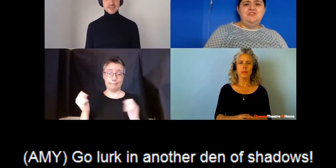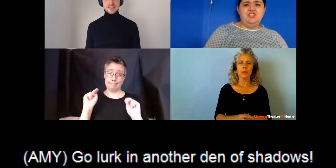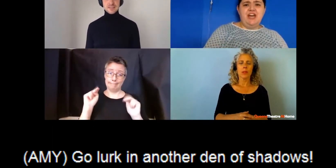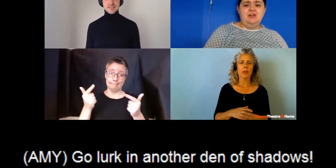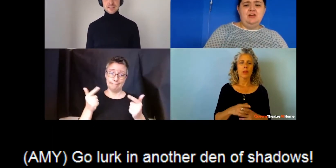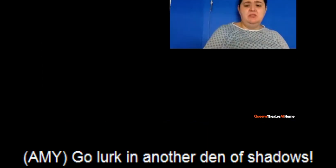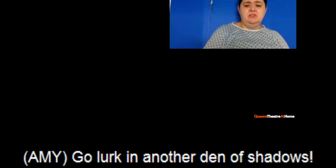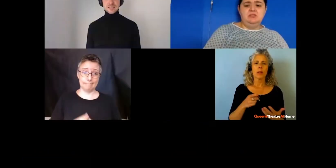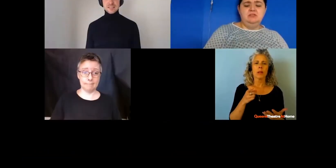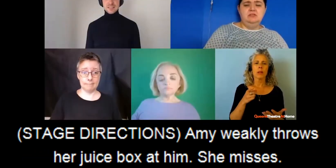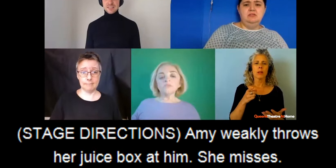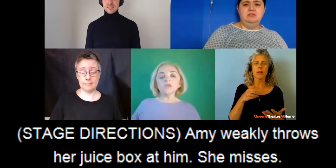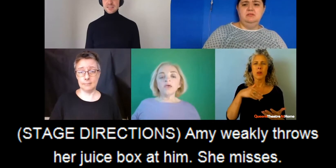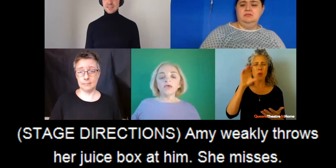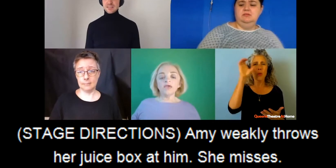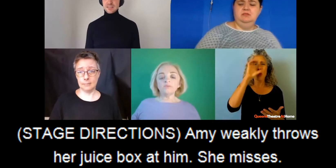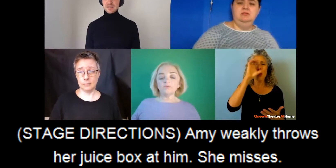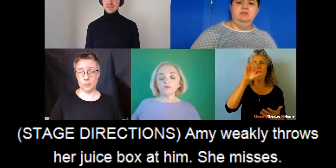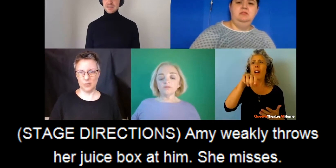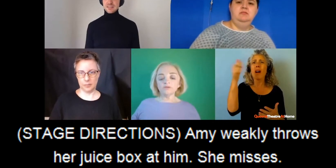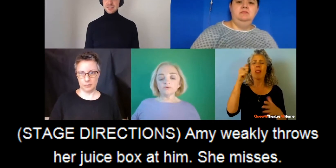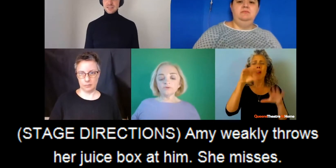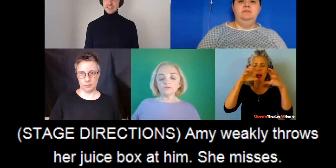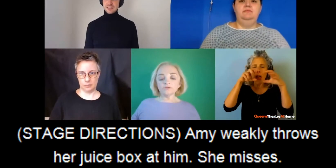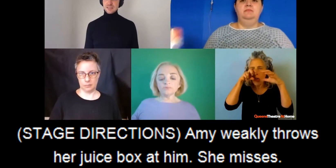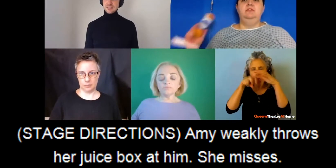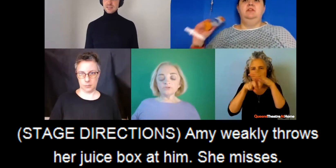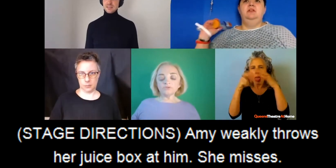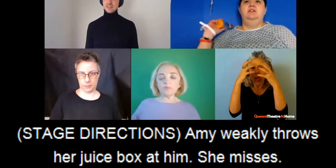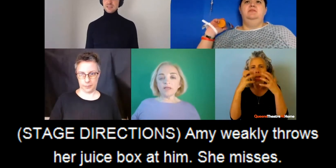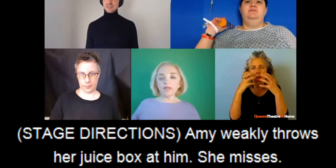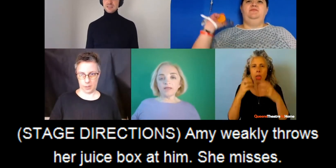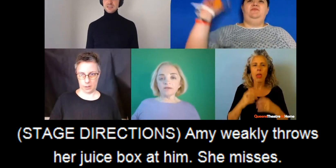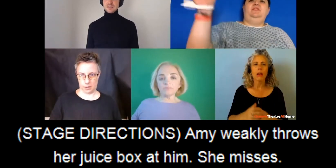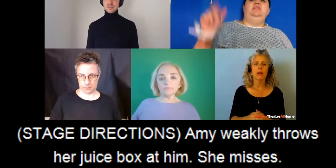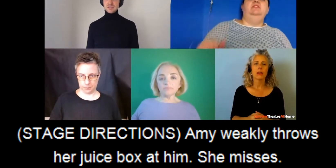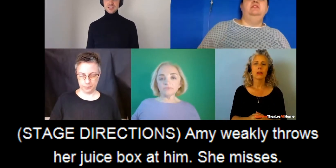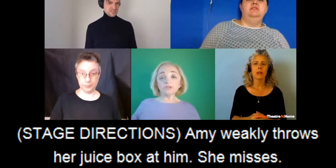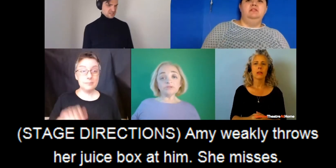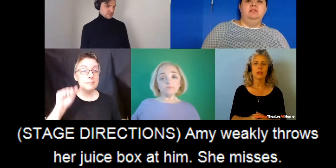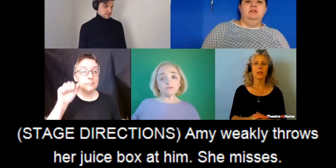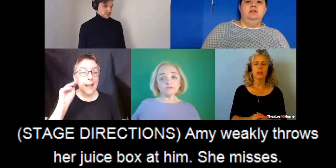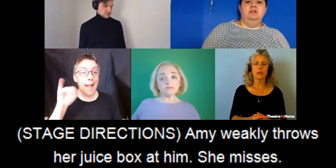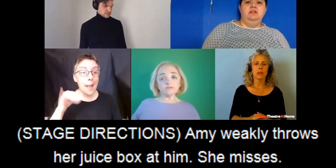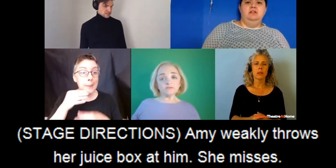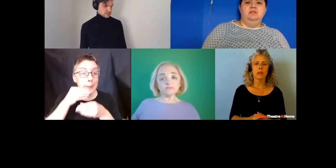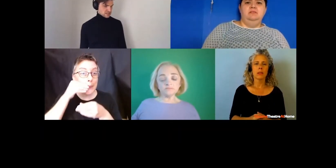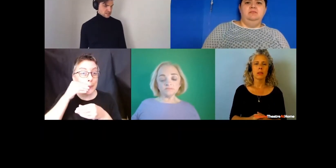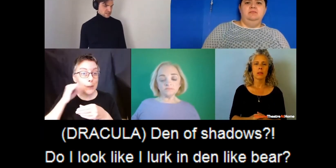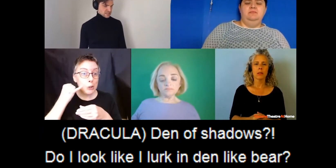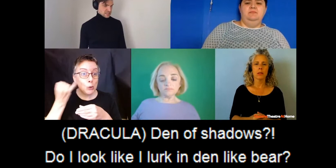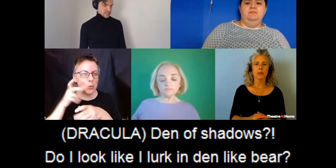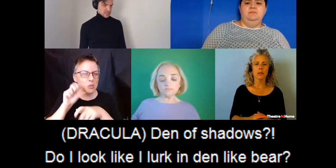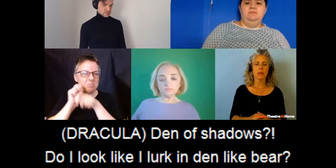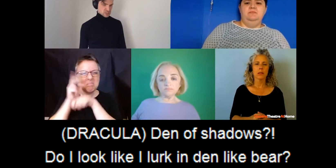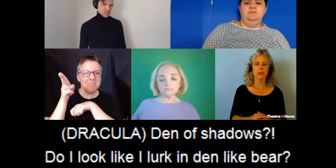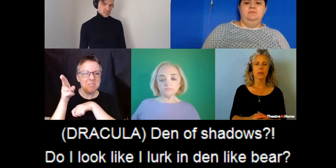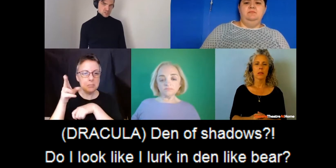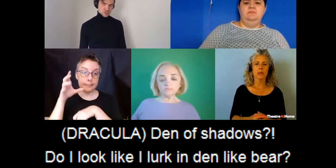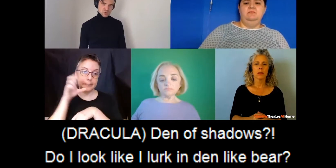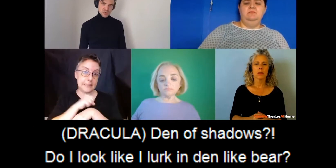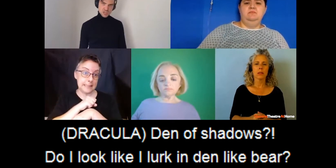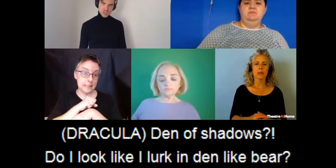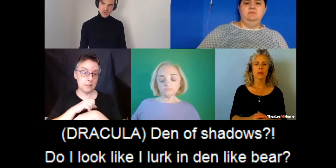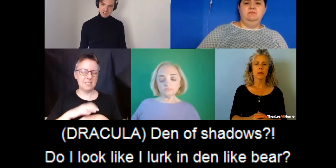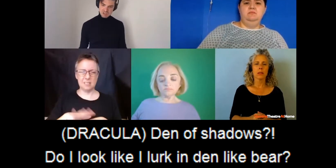den of shadows. Amy weakly throws her juice bottle at him. She loses. Den of